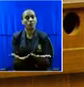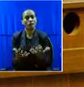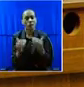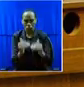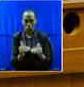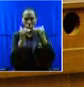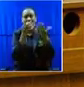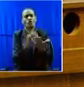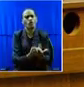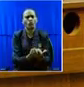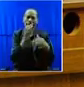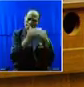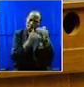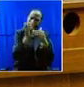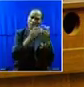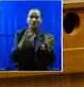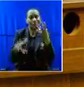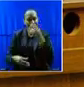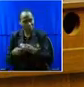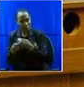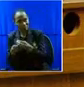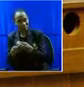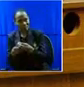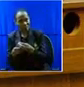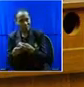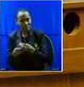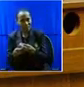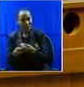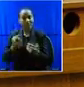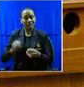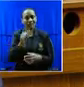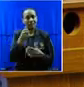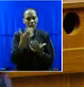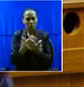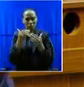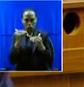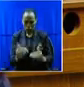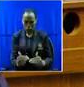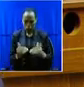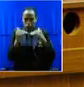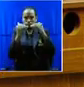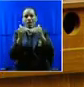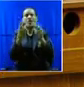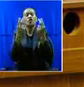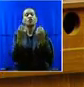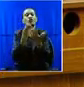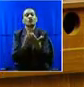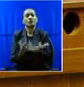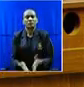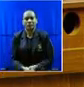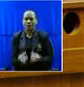to rebuilding it, but also to get us to get into the mode of a new economy.